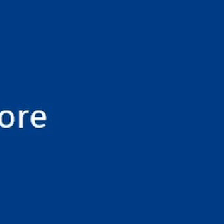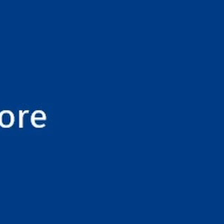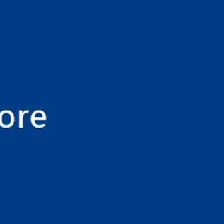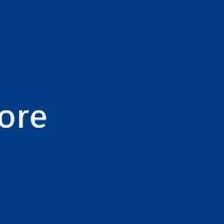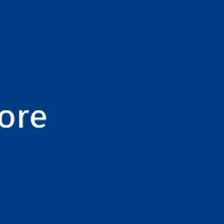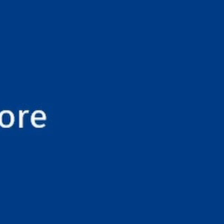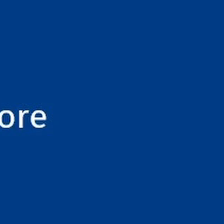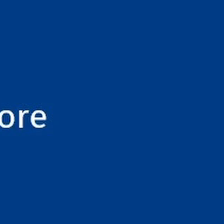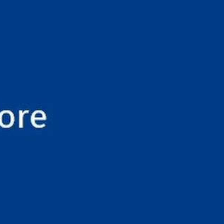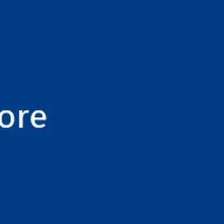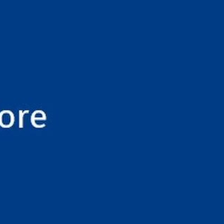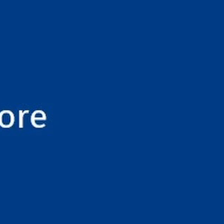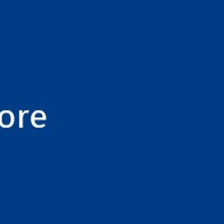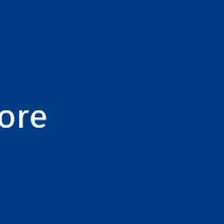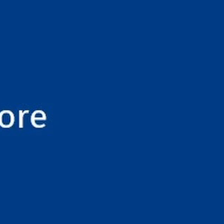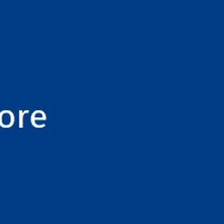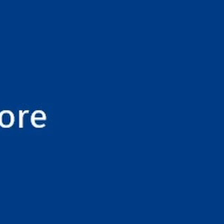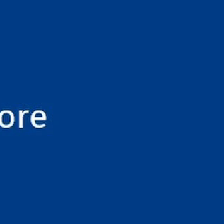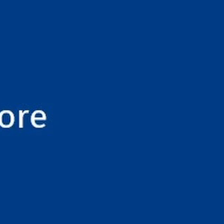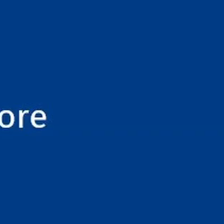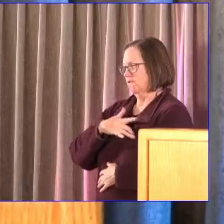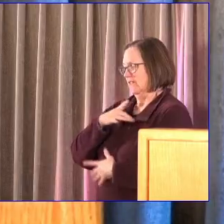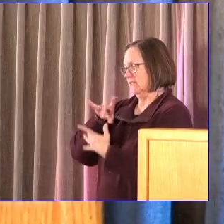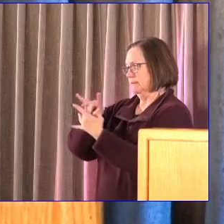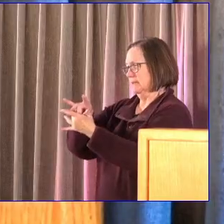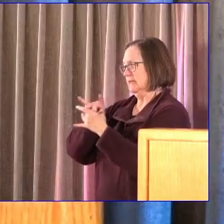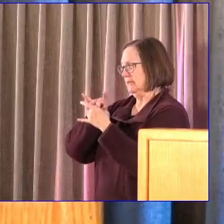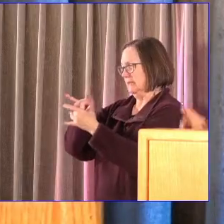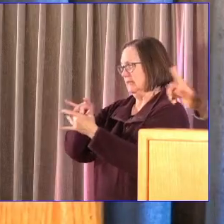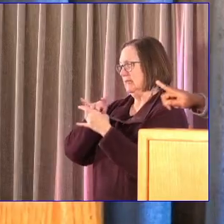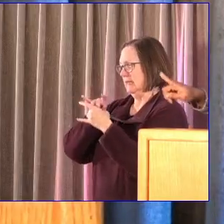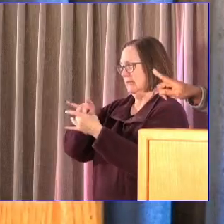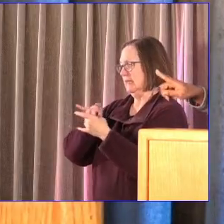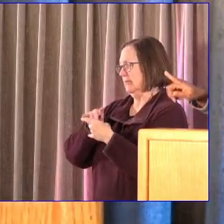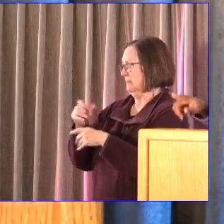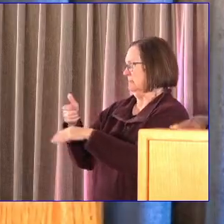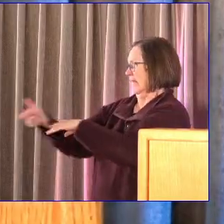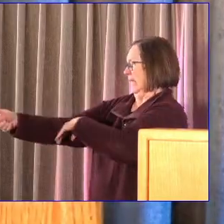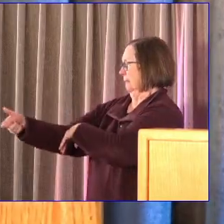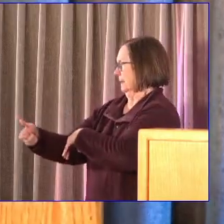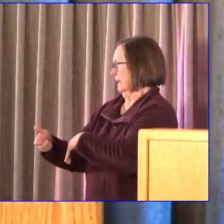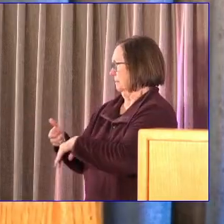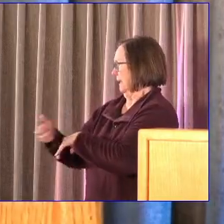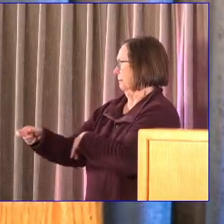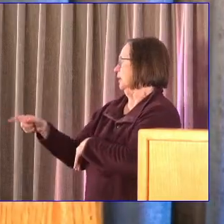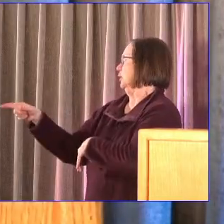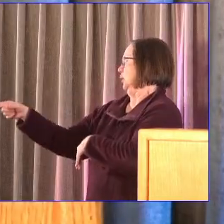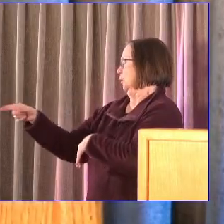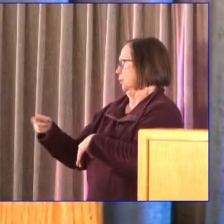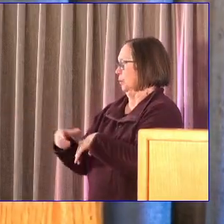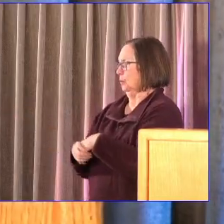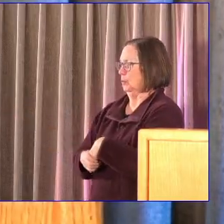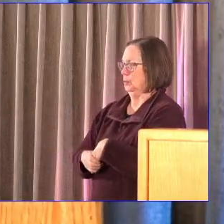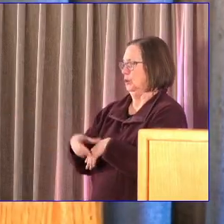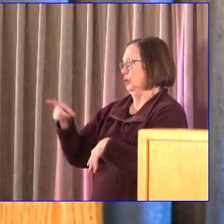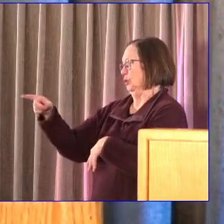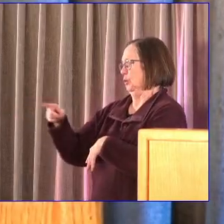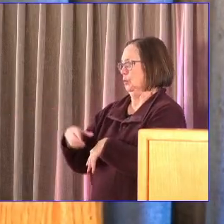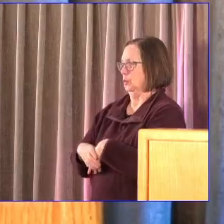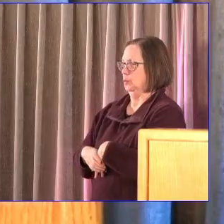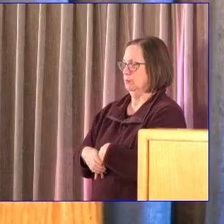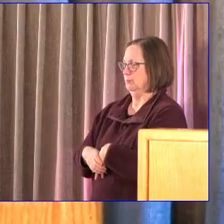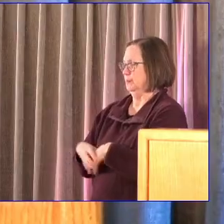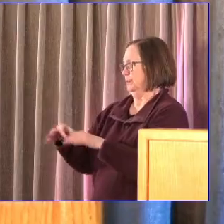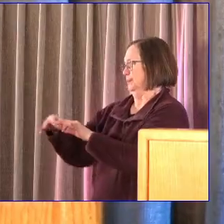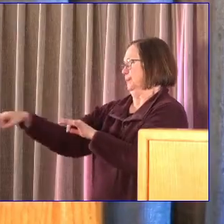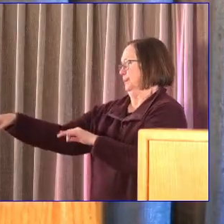and others. We tend to other when we disagree. Do you notice that? You are fill in the blank because we don't see things the